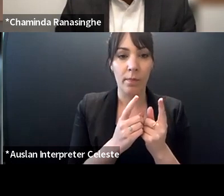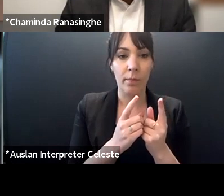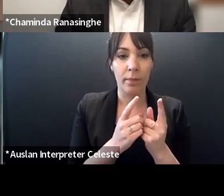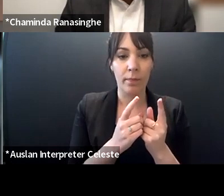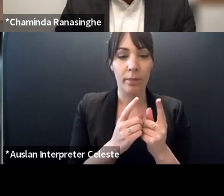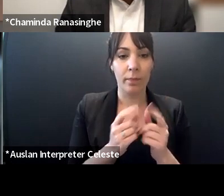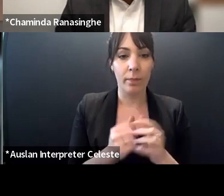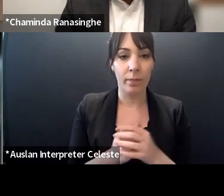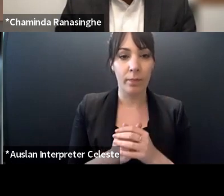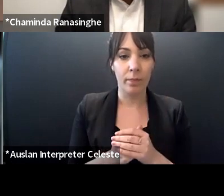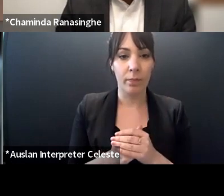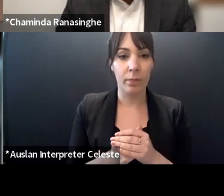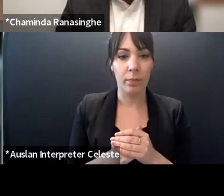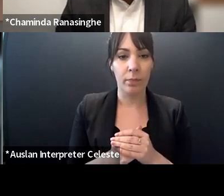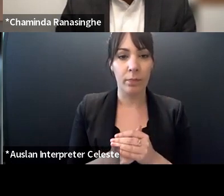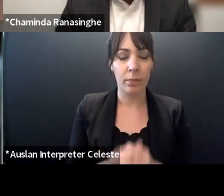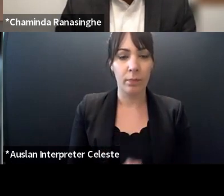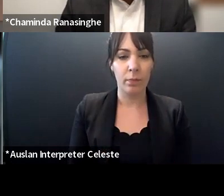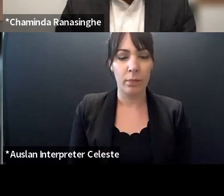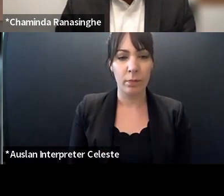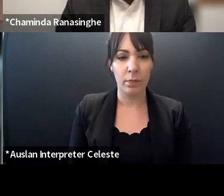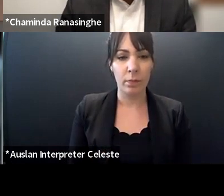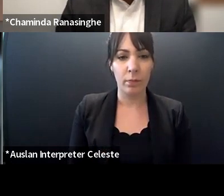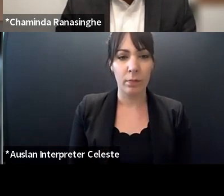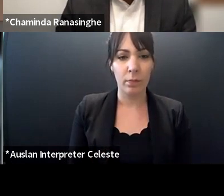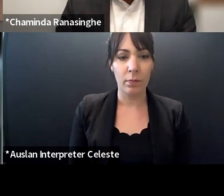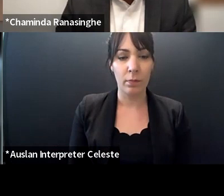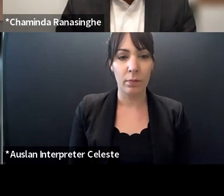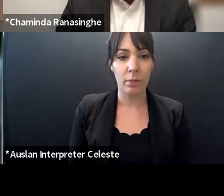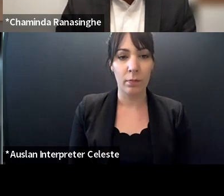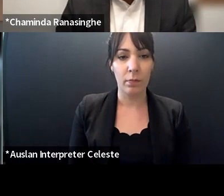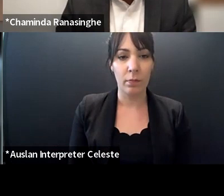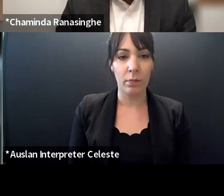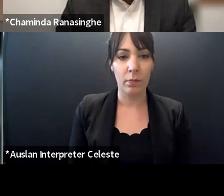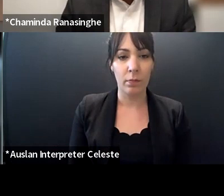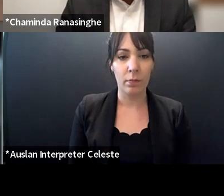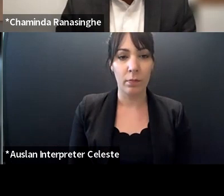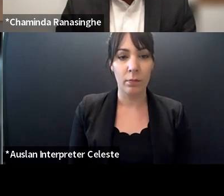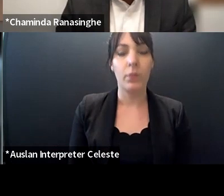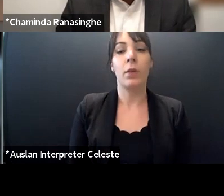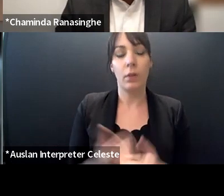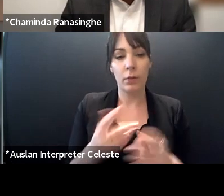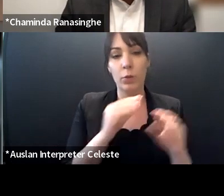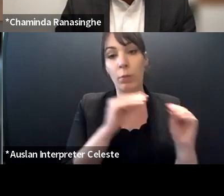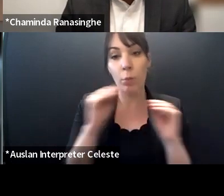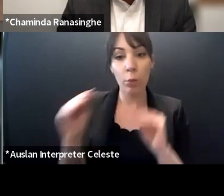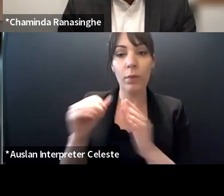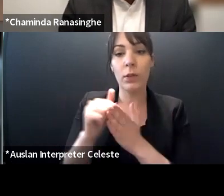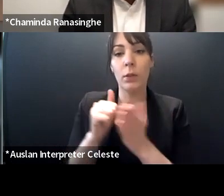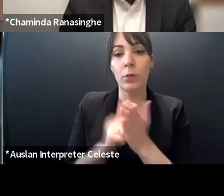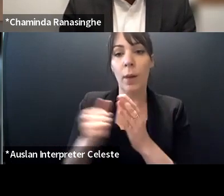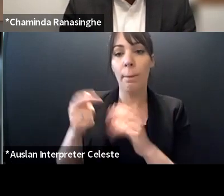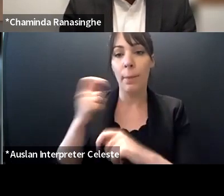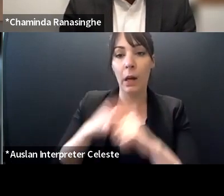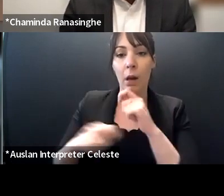that was a necessity for that change to happen, to move your entire subject off onto a different platform, was to say, okay, how are we going to